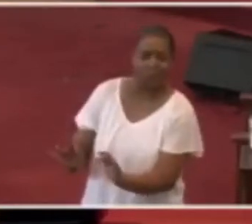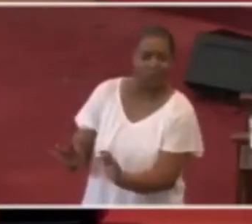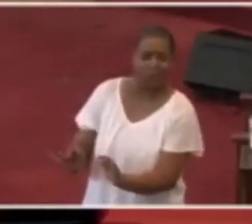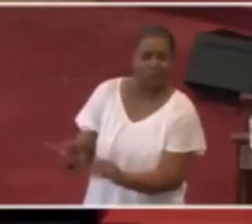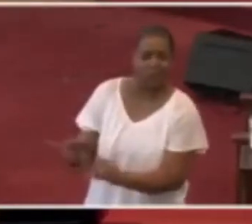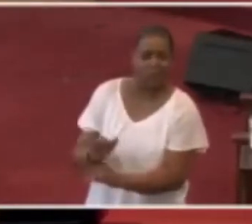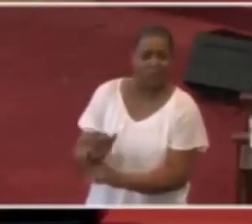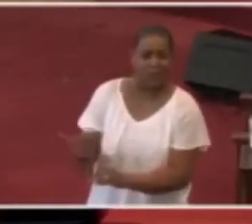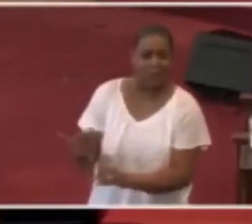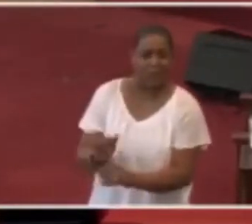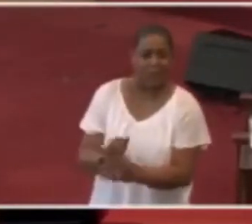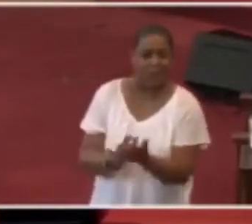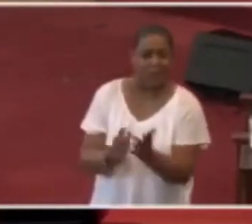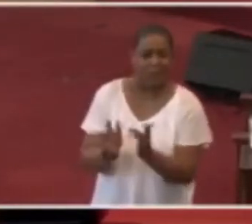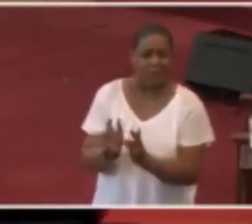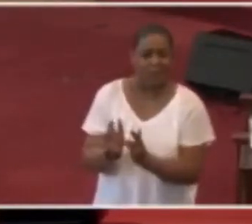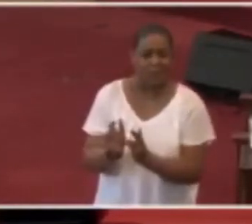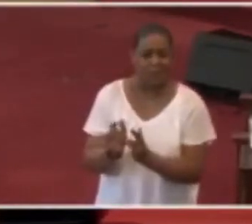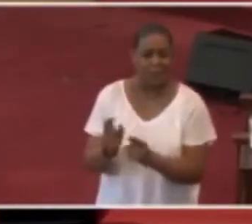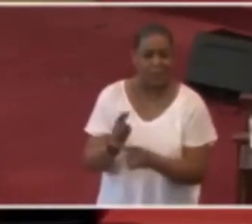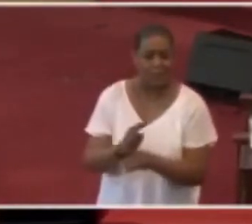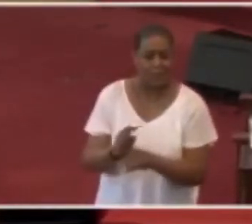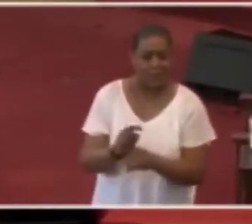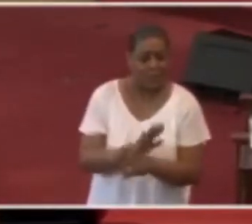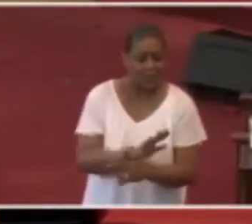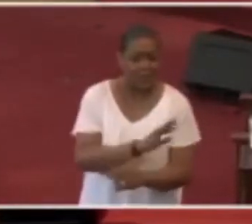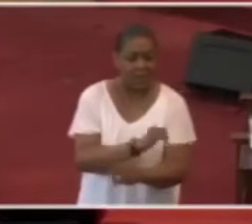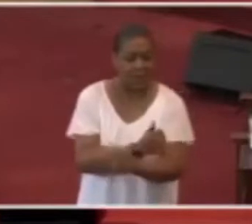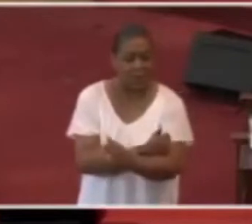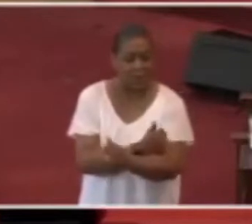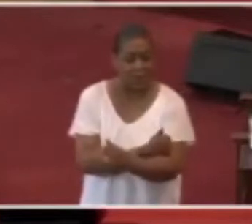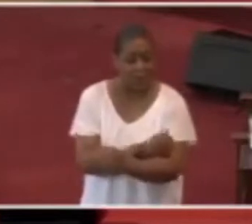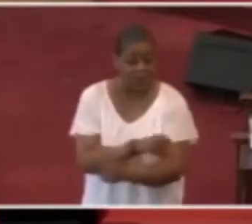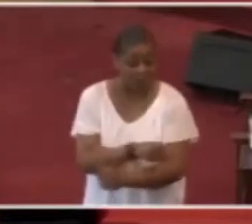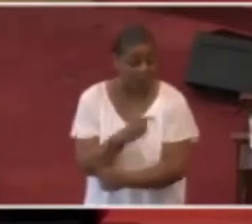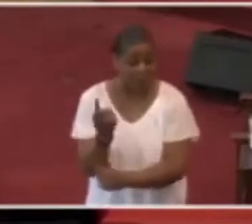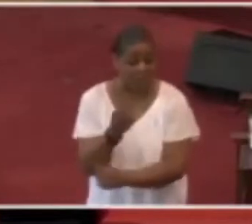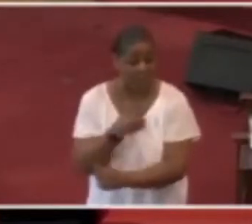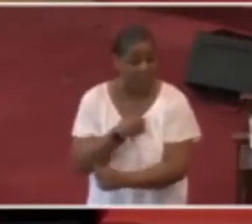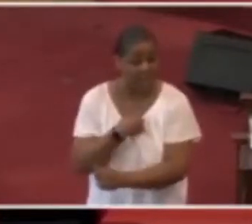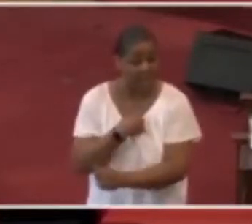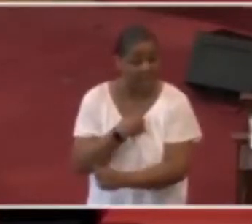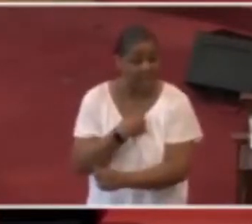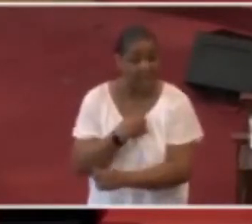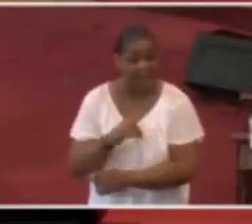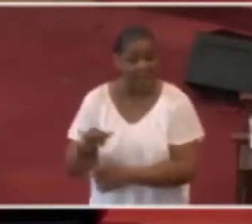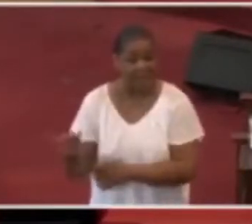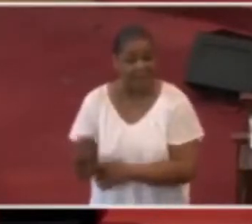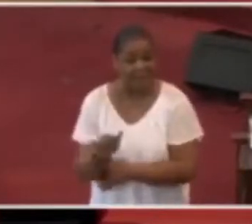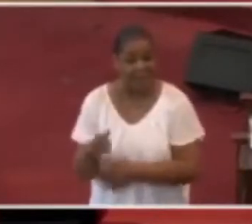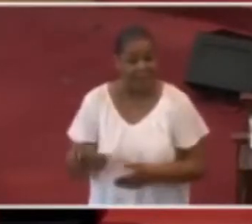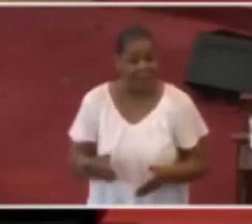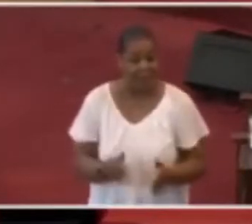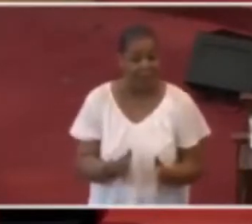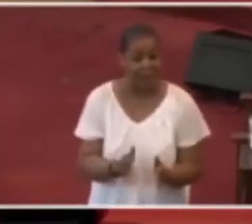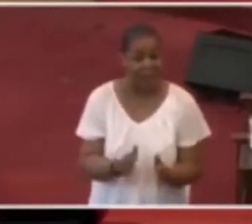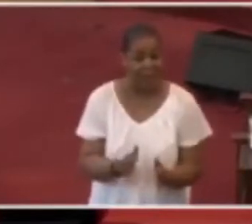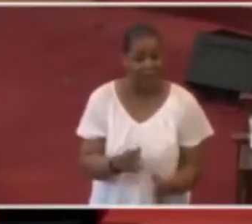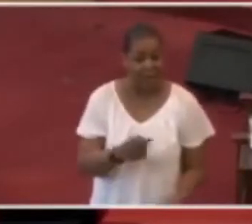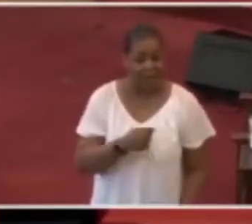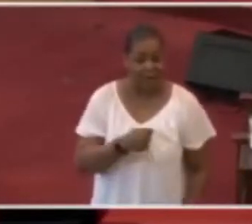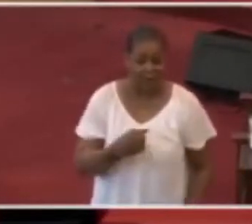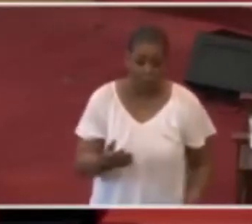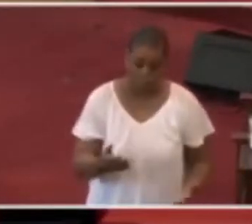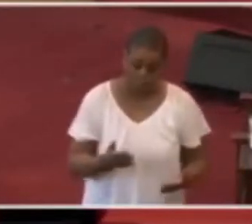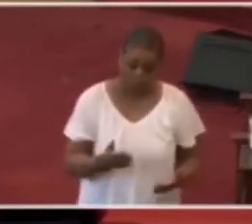same way Jesus stewards the authority that he singularly possessed is the same way I want you